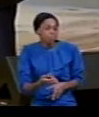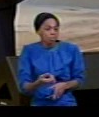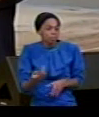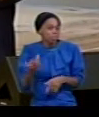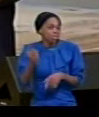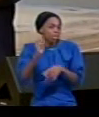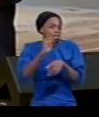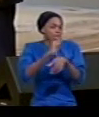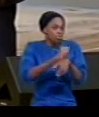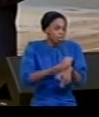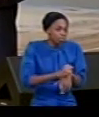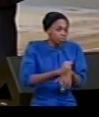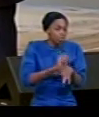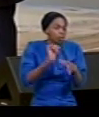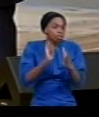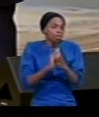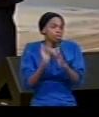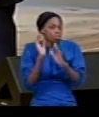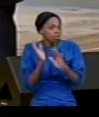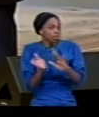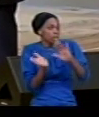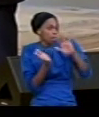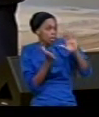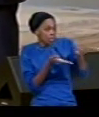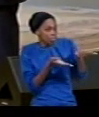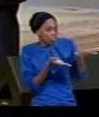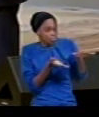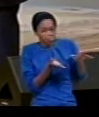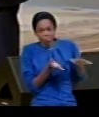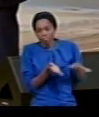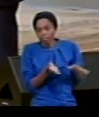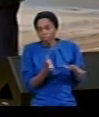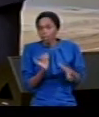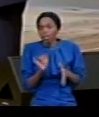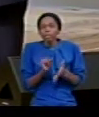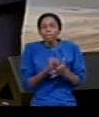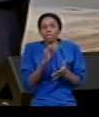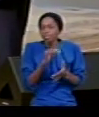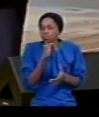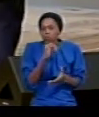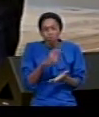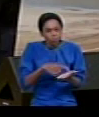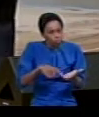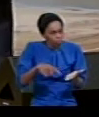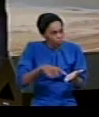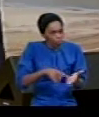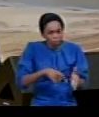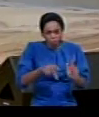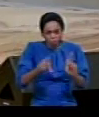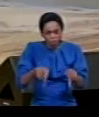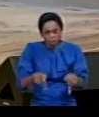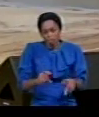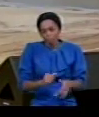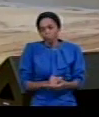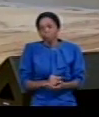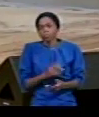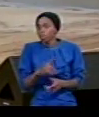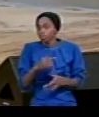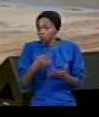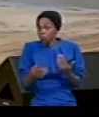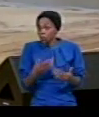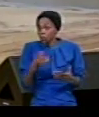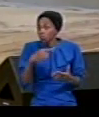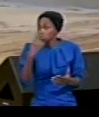tradition that he left behind, incorrigible. That although he says, I'm born